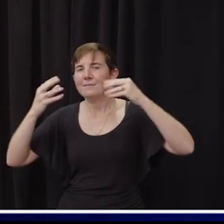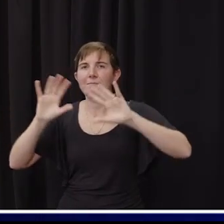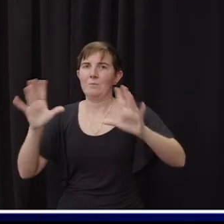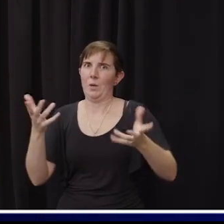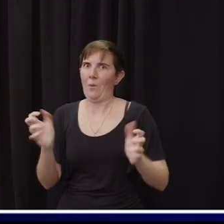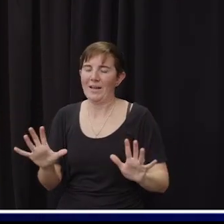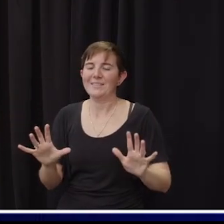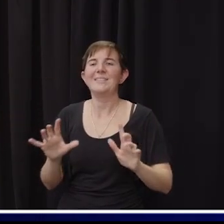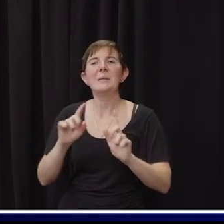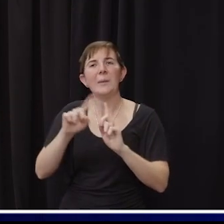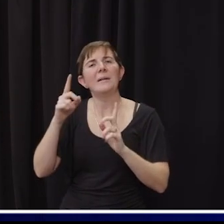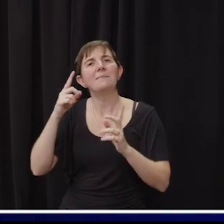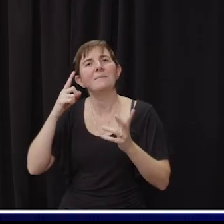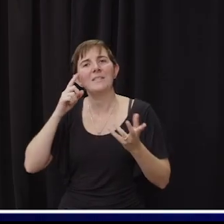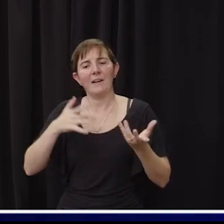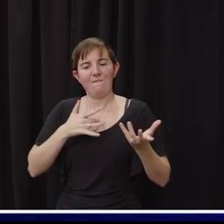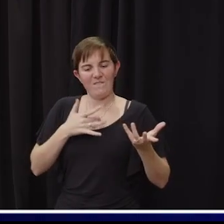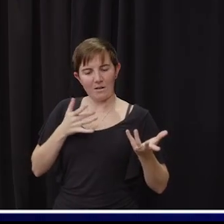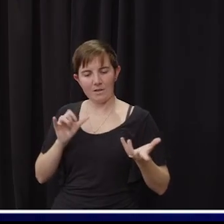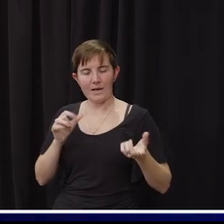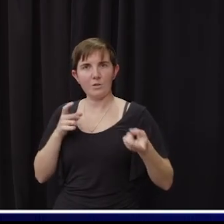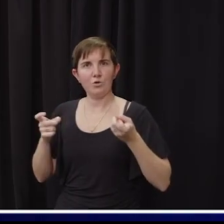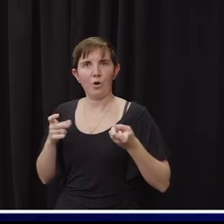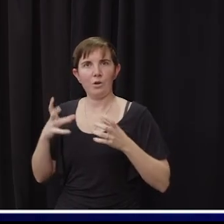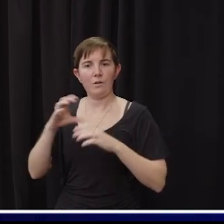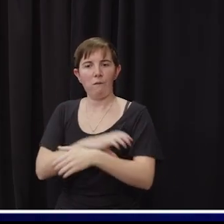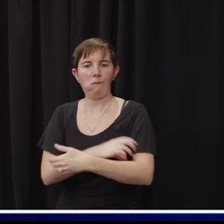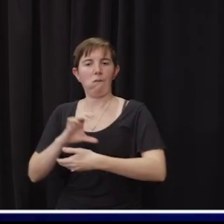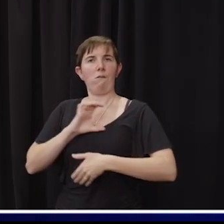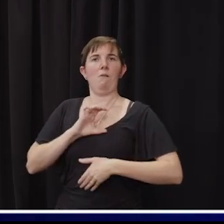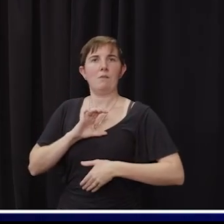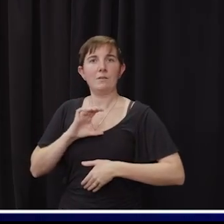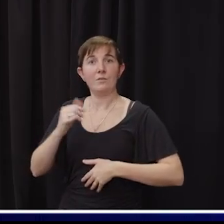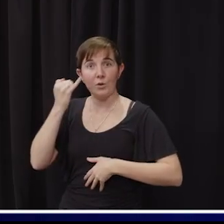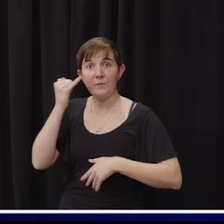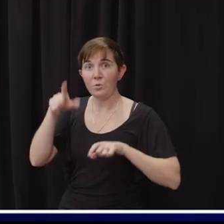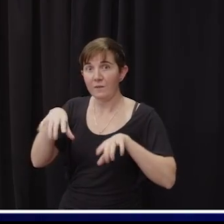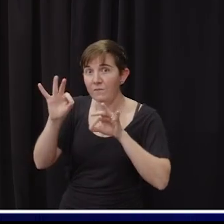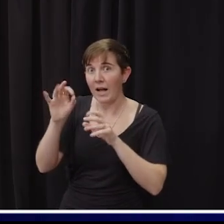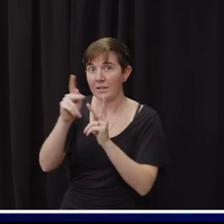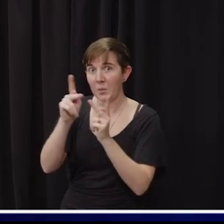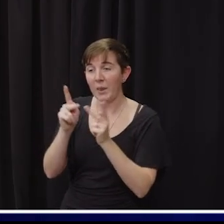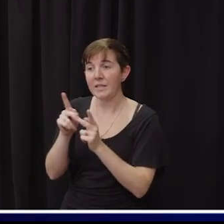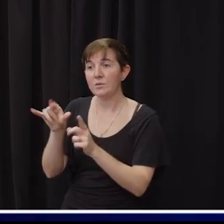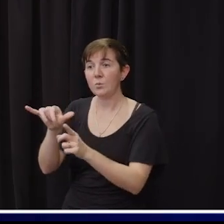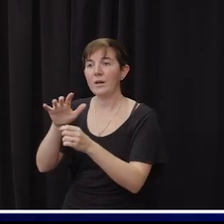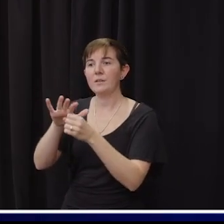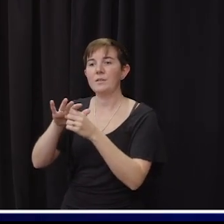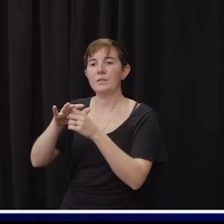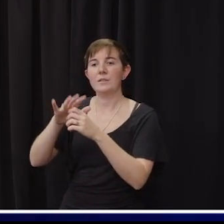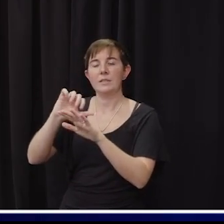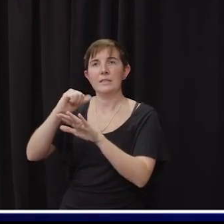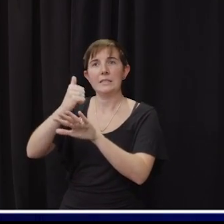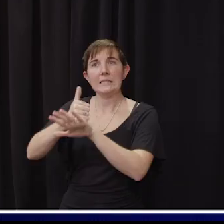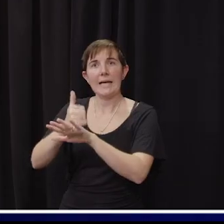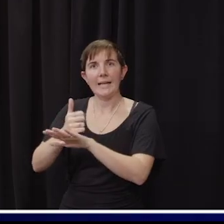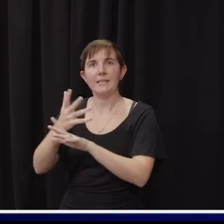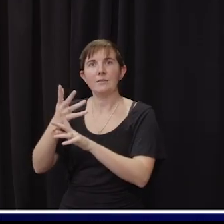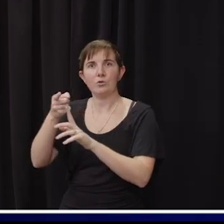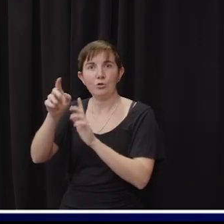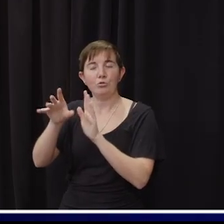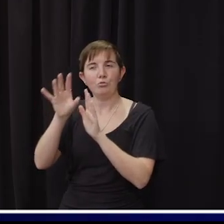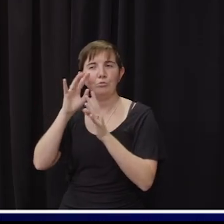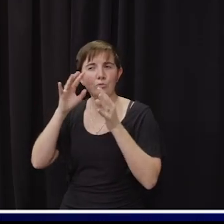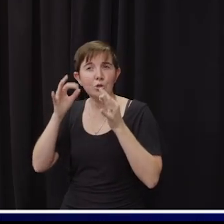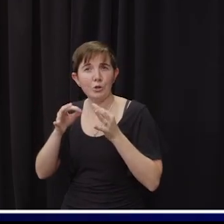think sometimes it's a sense of control, right? So if you can find a place where the settings are the way you would like them